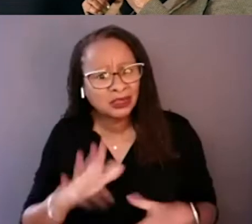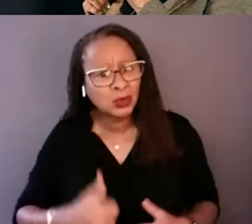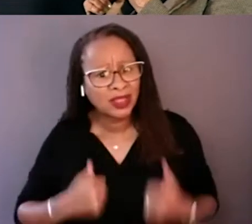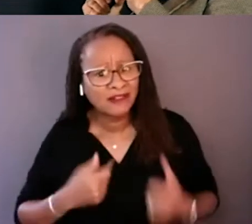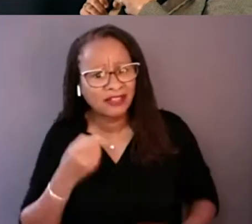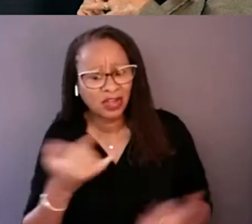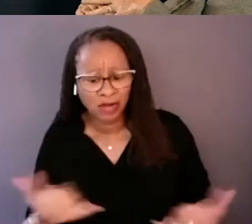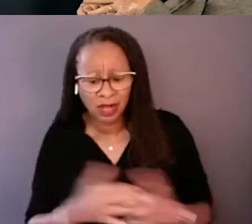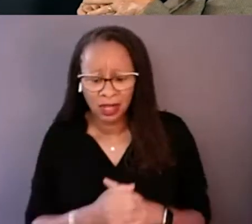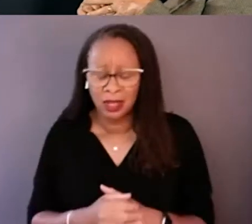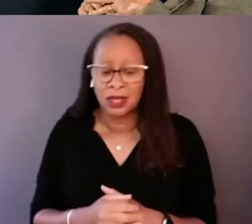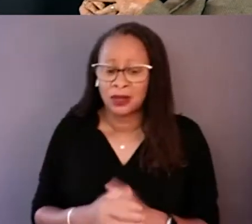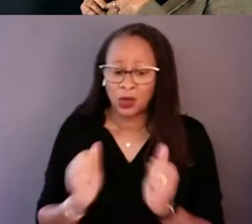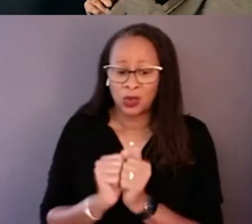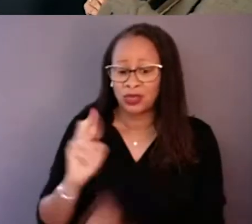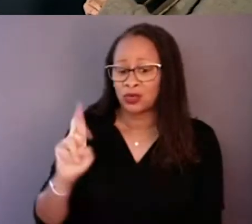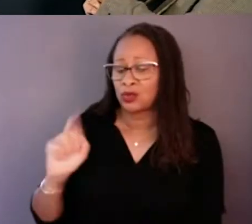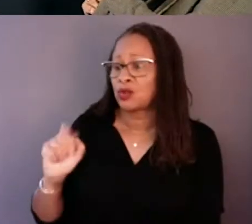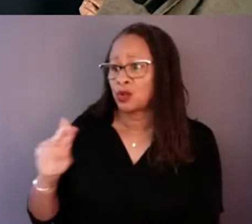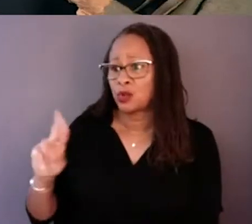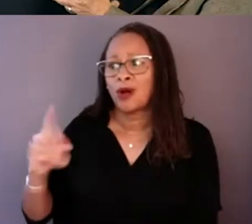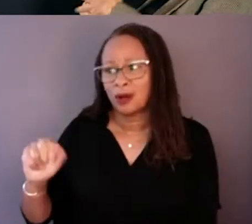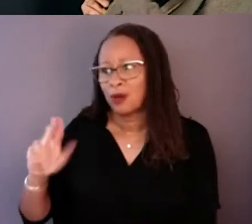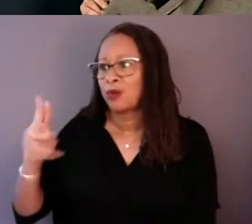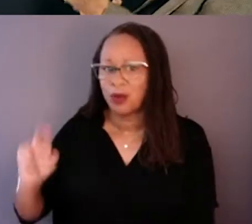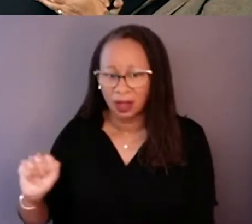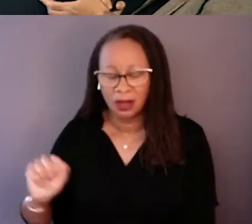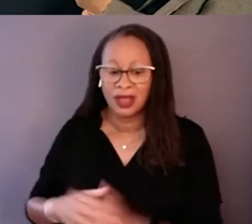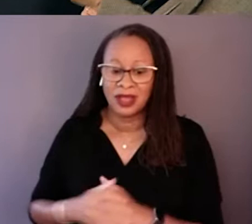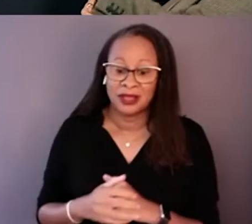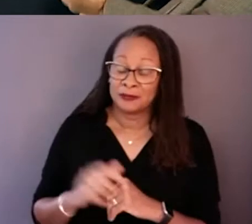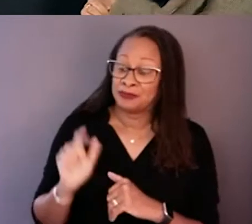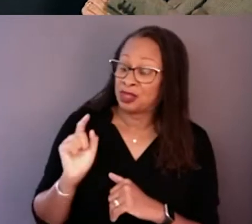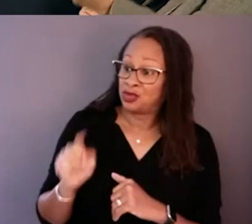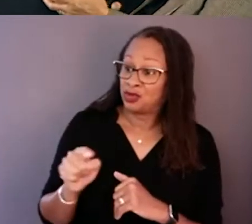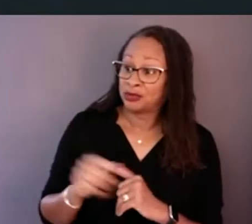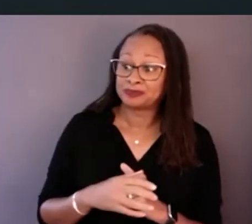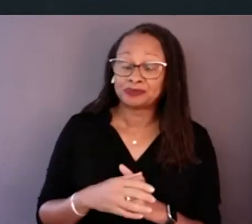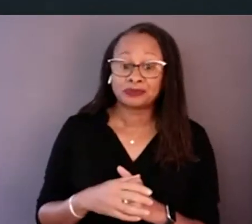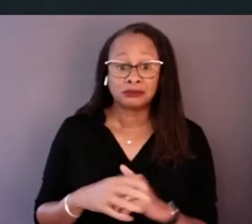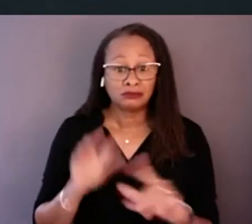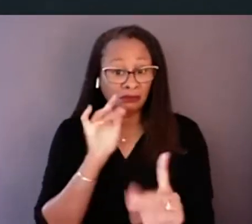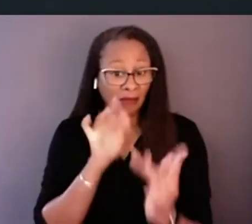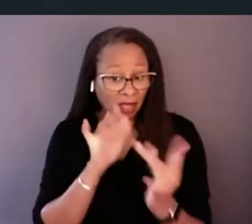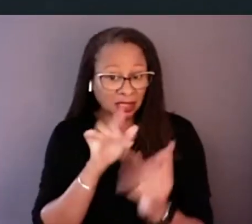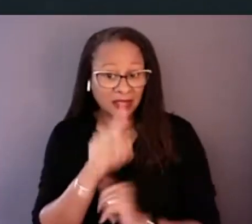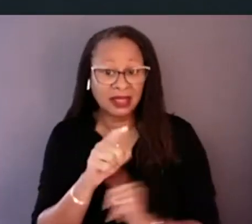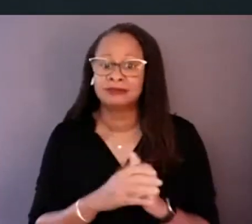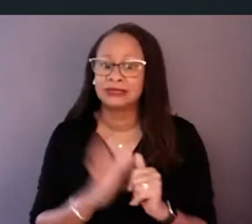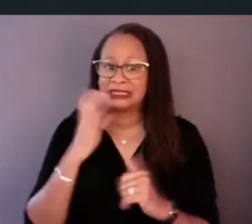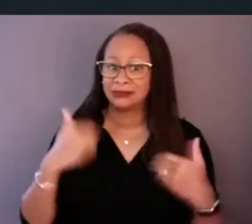you taught them essentially, it sounds like they were interested, especially younger people were interested in technology, but how did